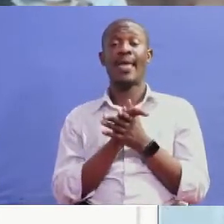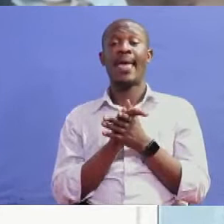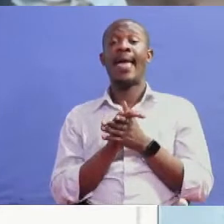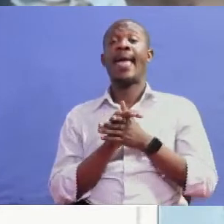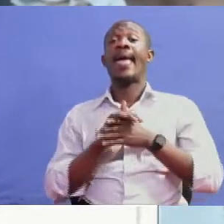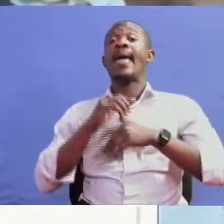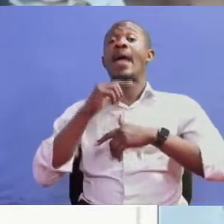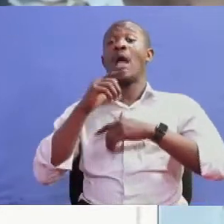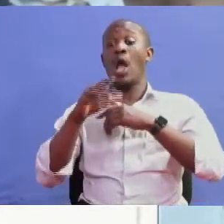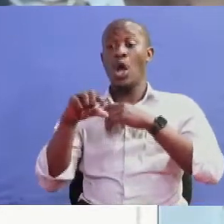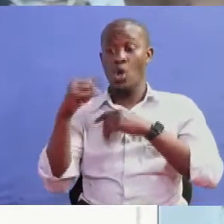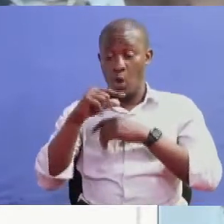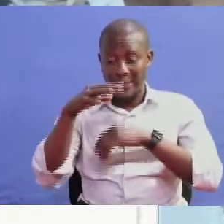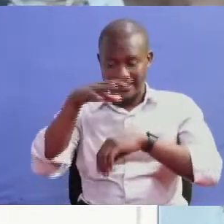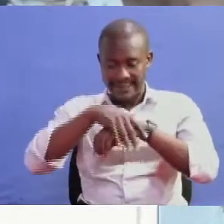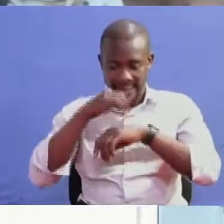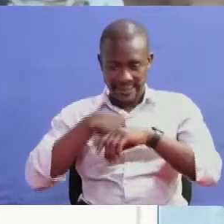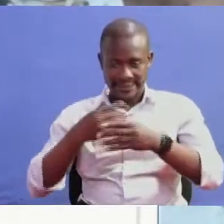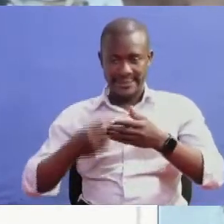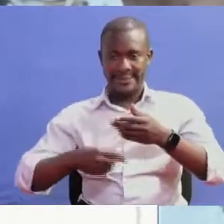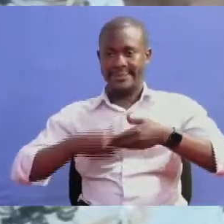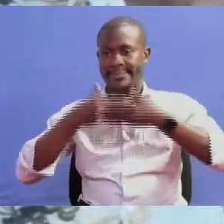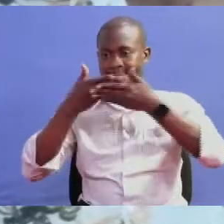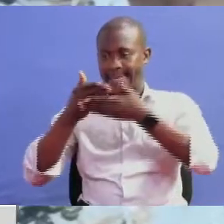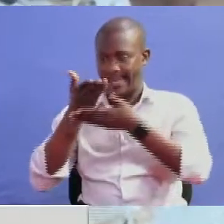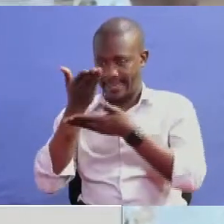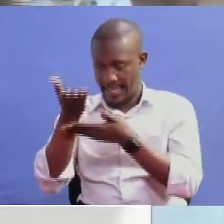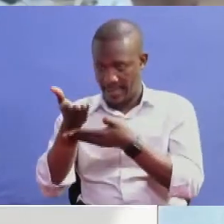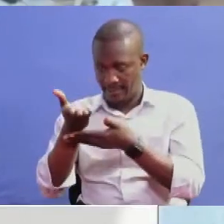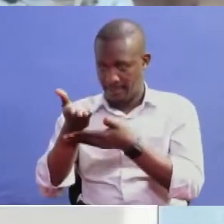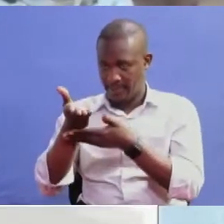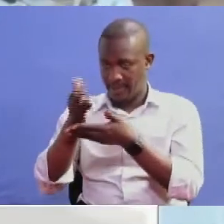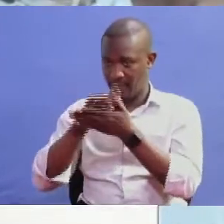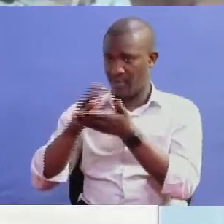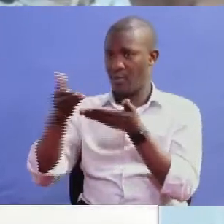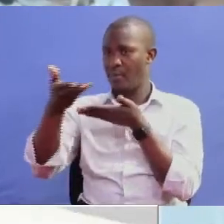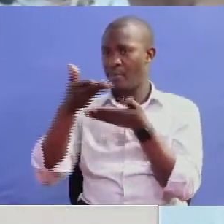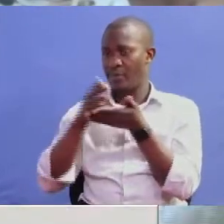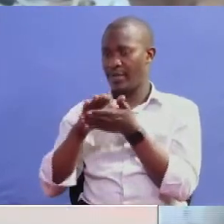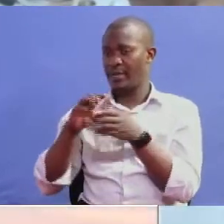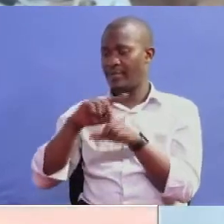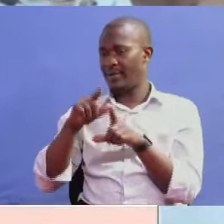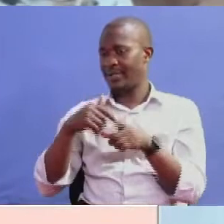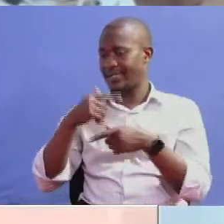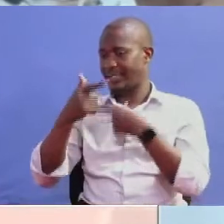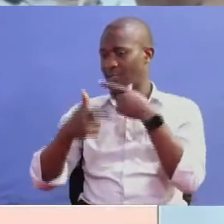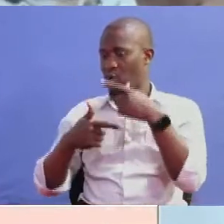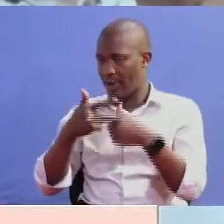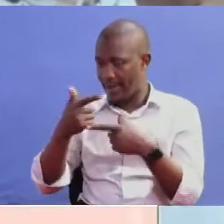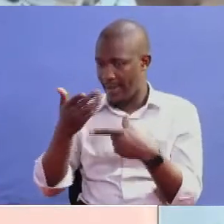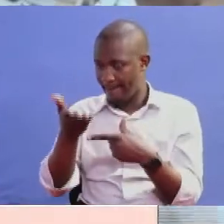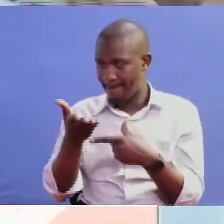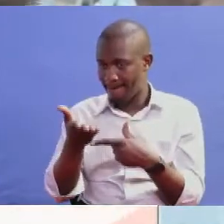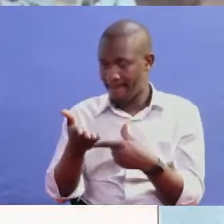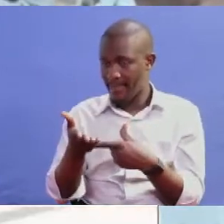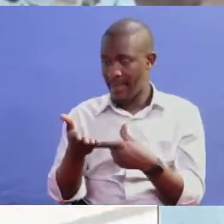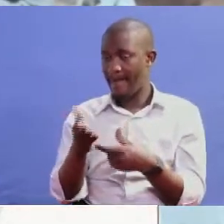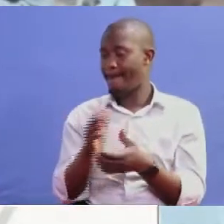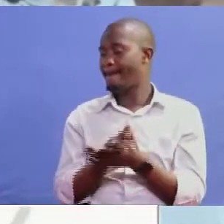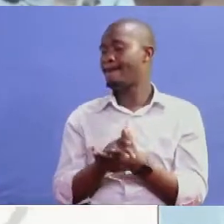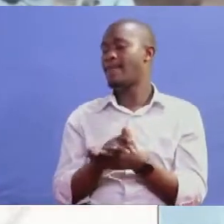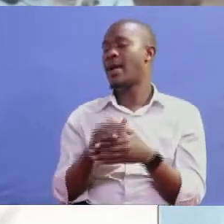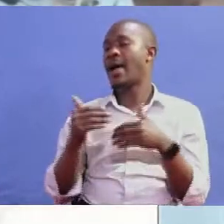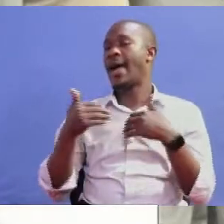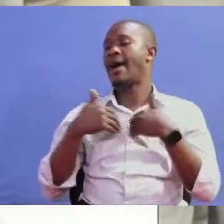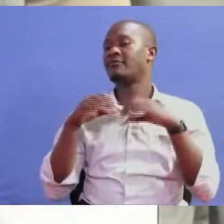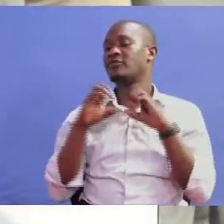is extracted, it is taken somewhere, it boards the plane, It goes somewhere and they have